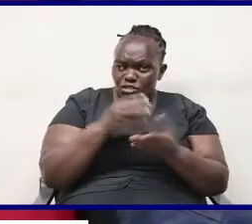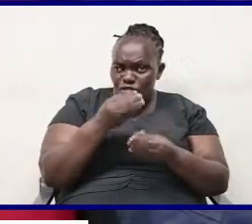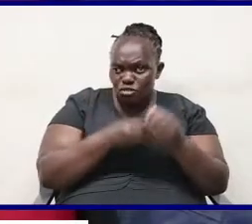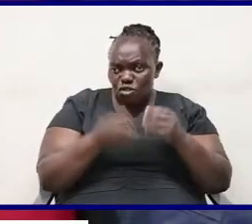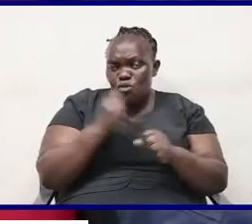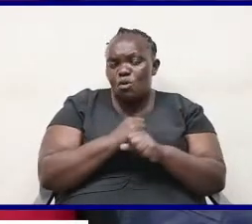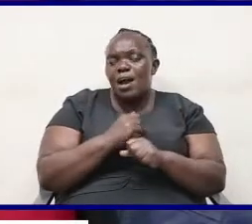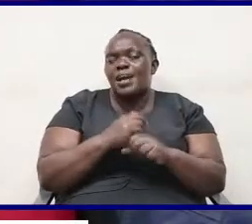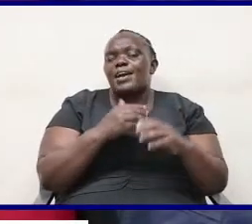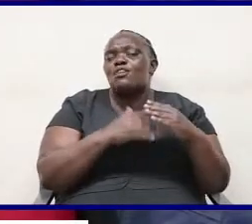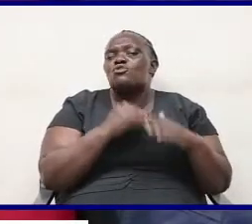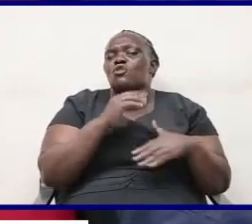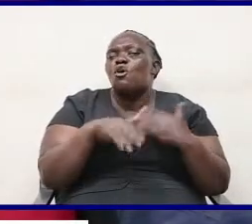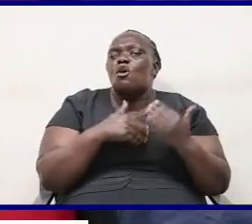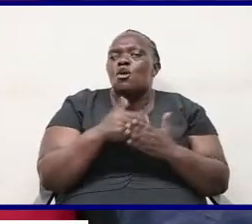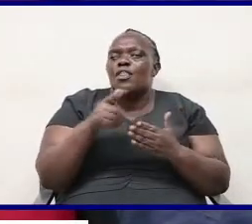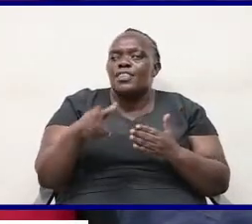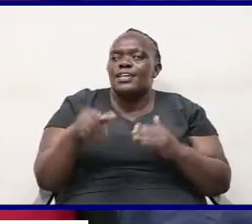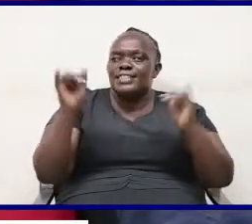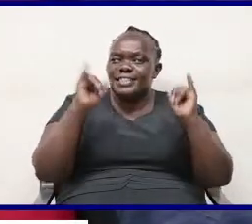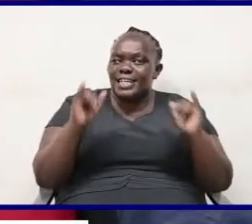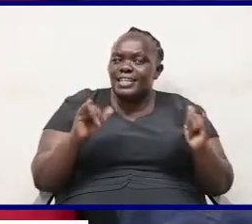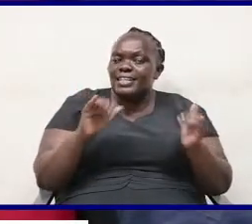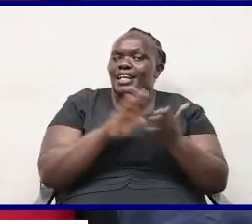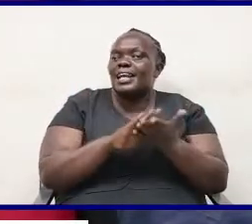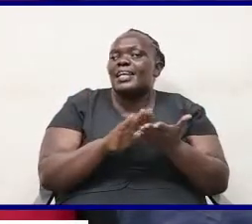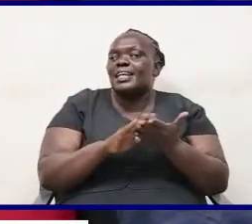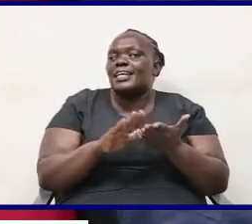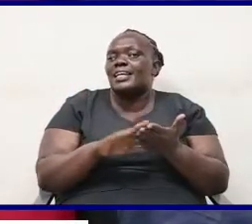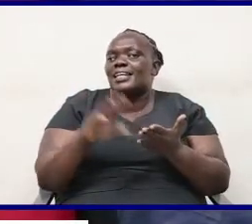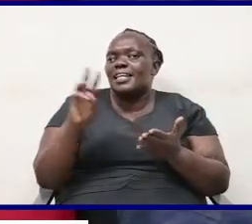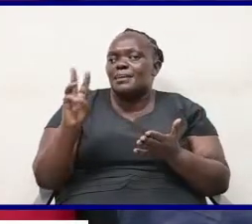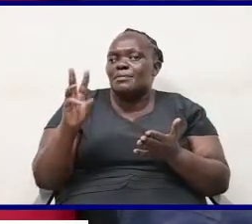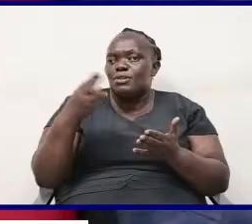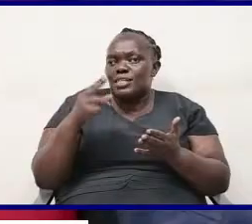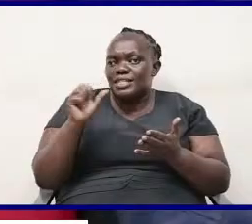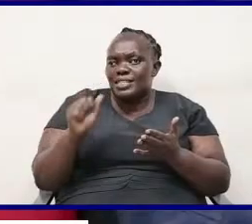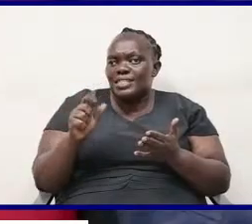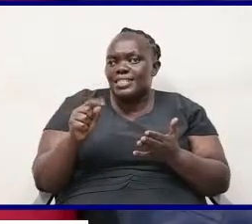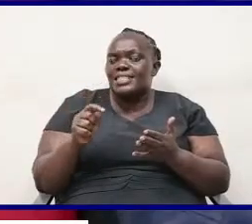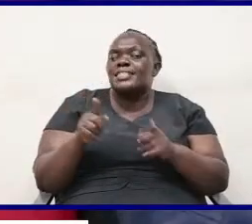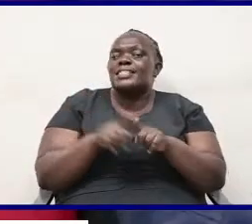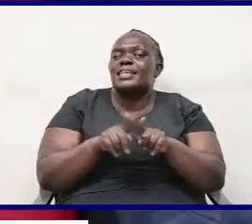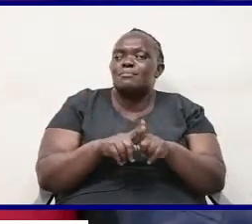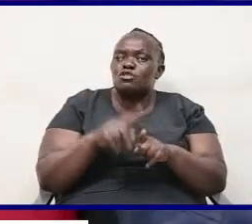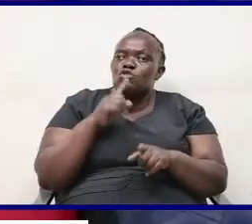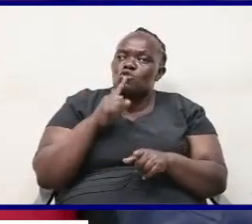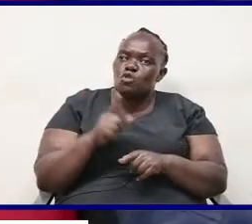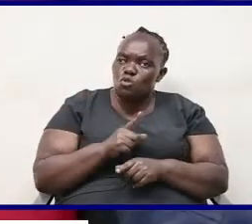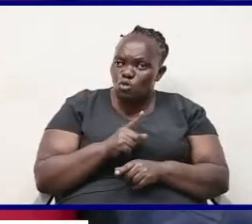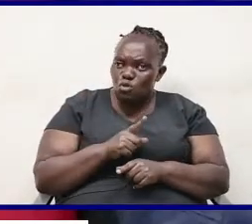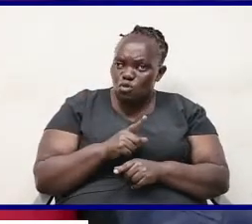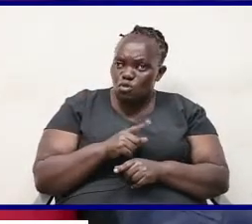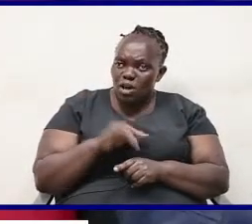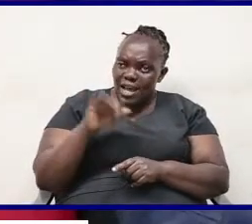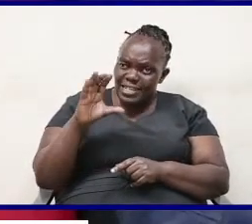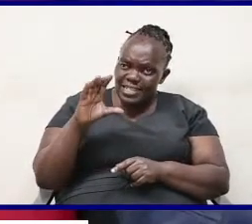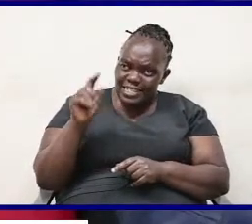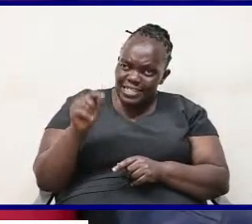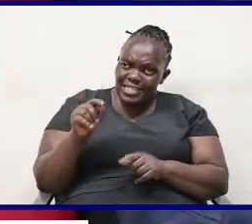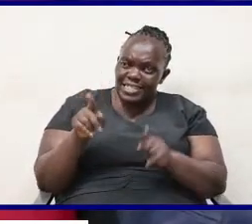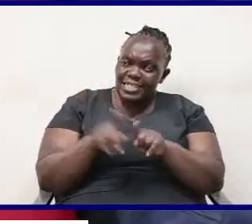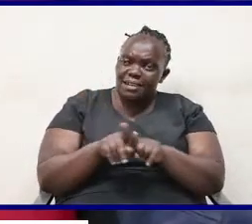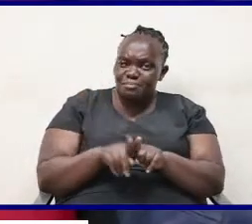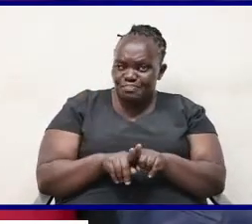work very closely with all these international agencies, the WTO, the UNCTAD, so they are, and the ITC.